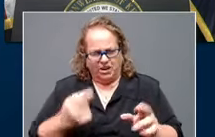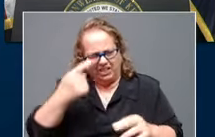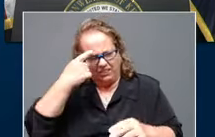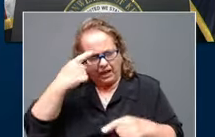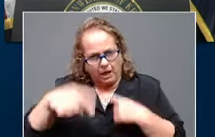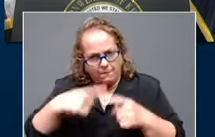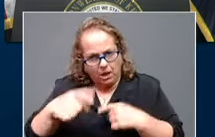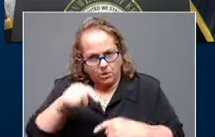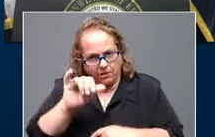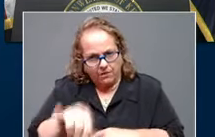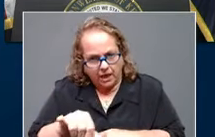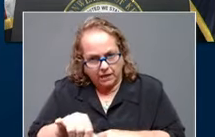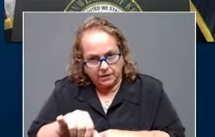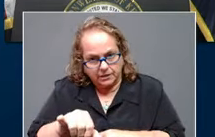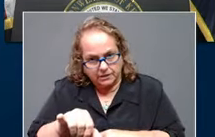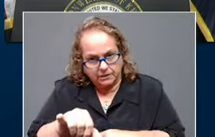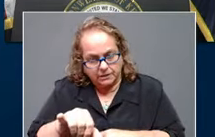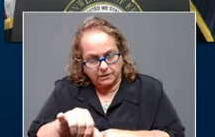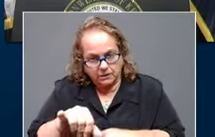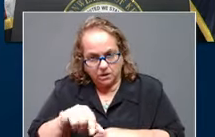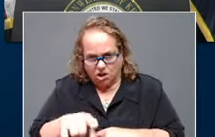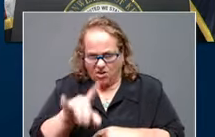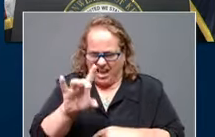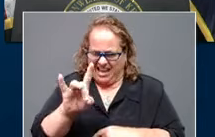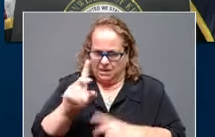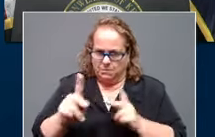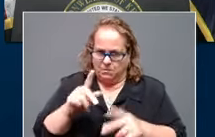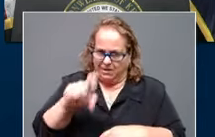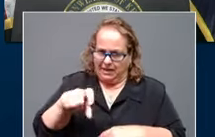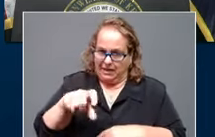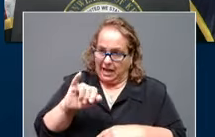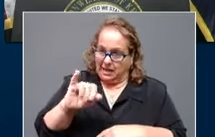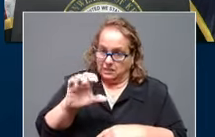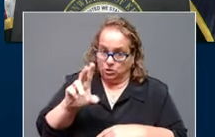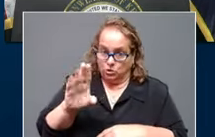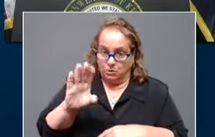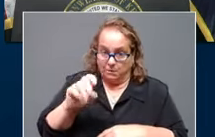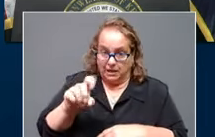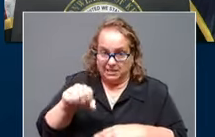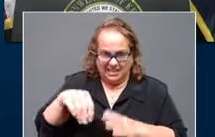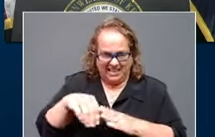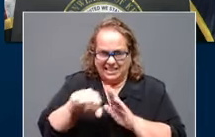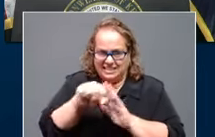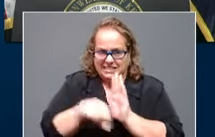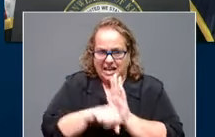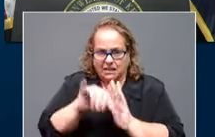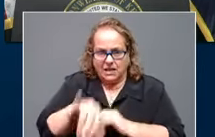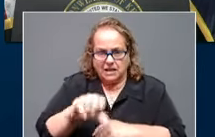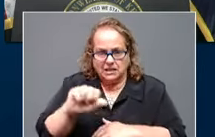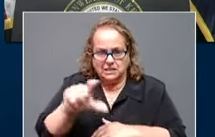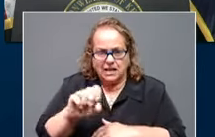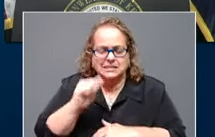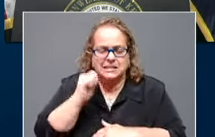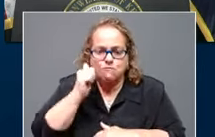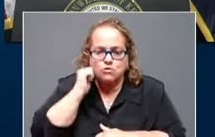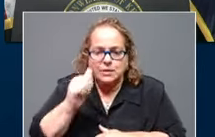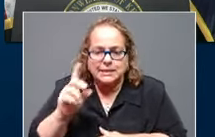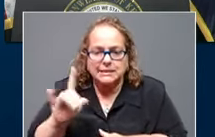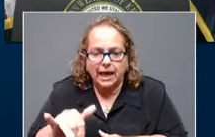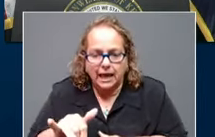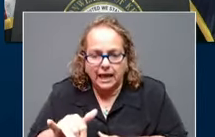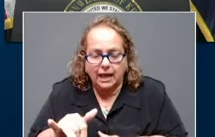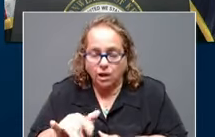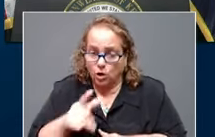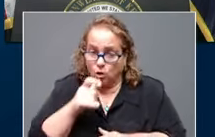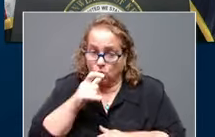filled, then your failure to do the right thing could result in a loss of a life that you care so